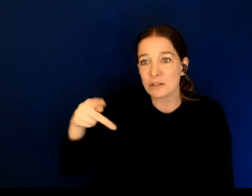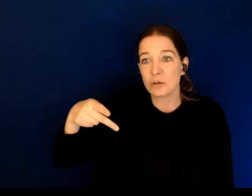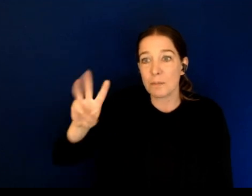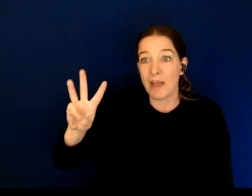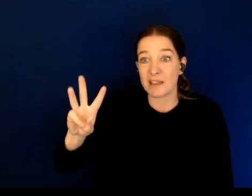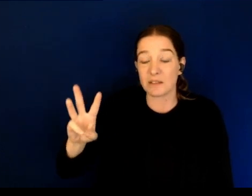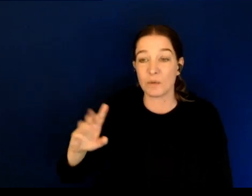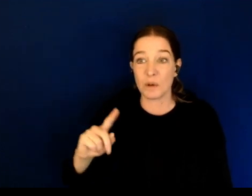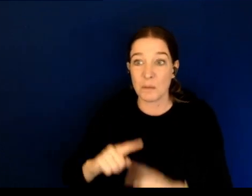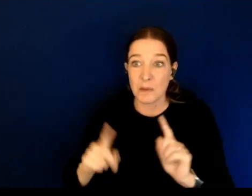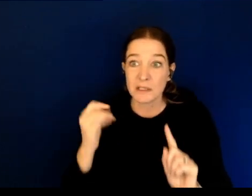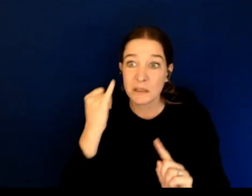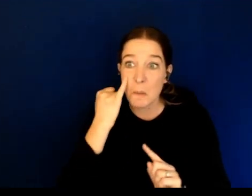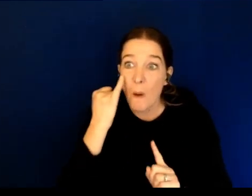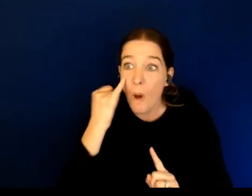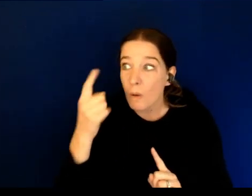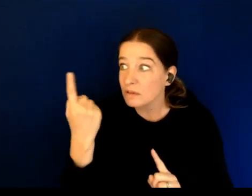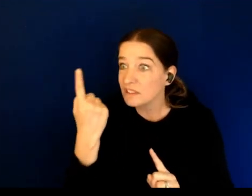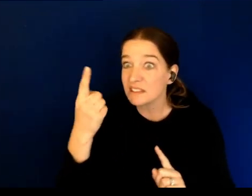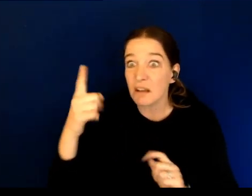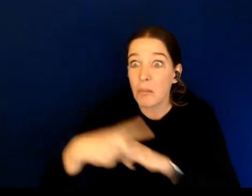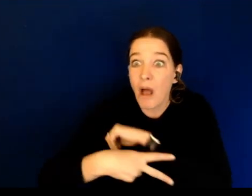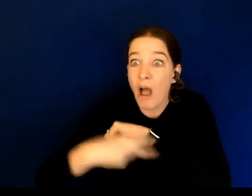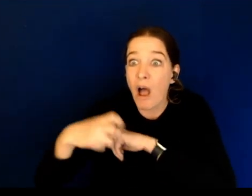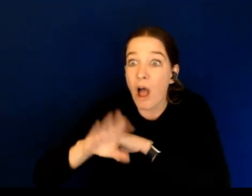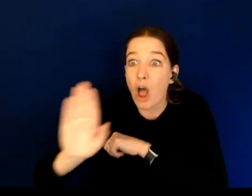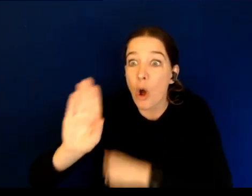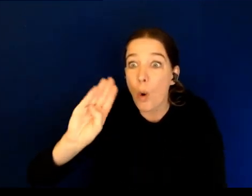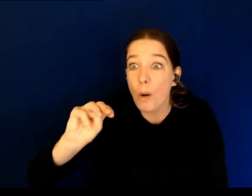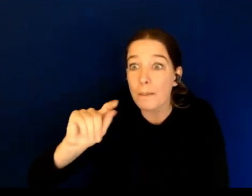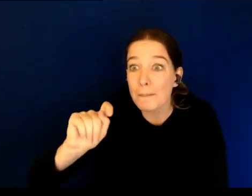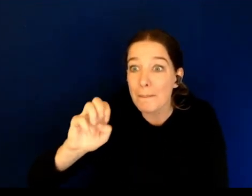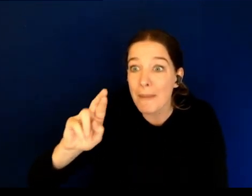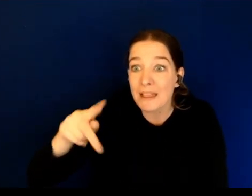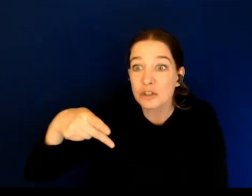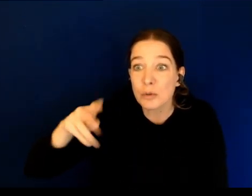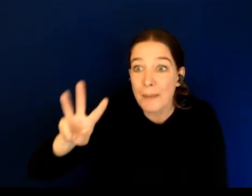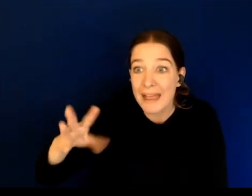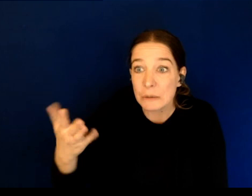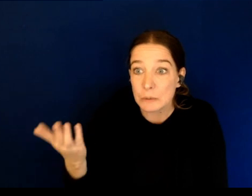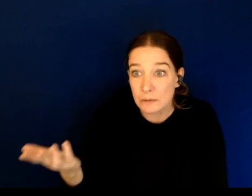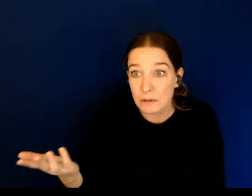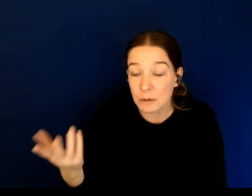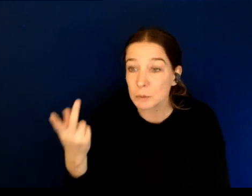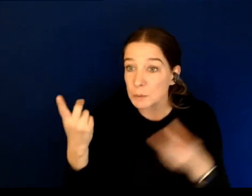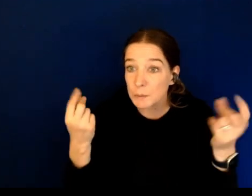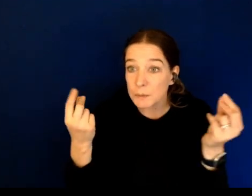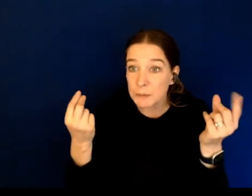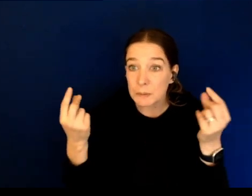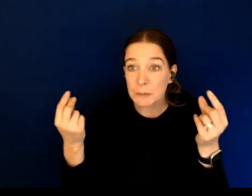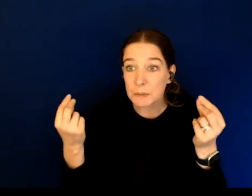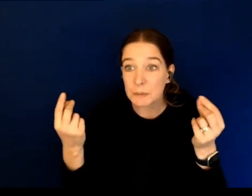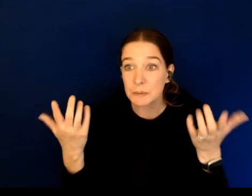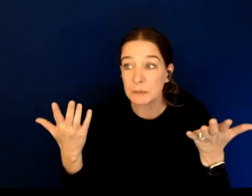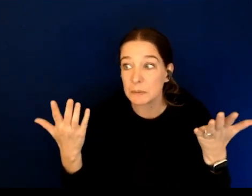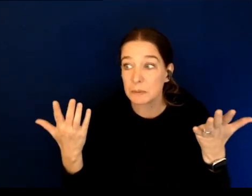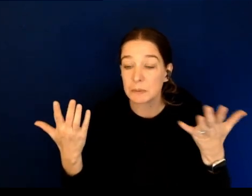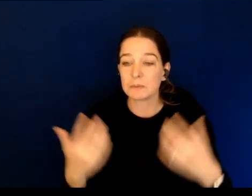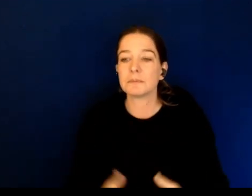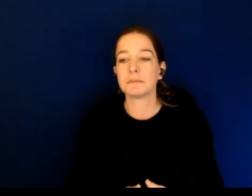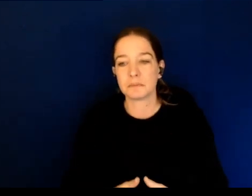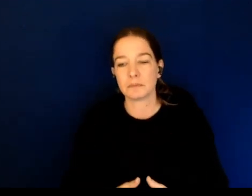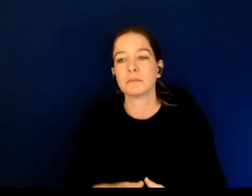password? What if they compromise the cloud service that holds your password vault? Well, what's